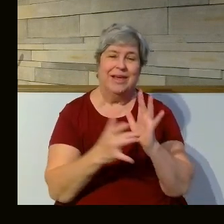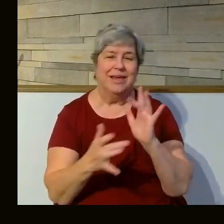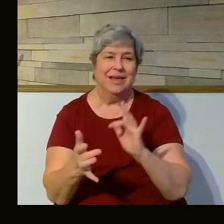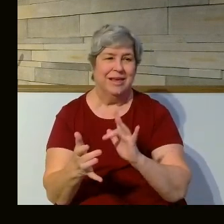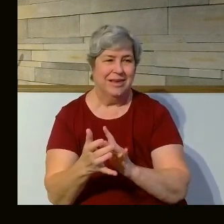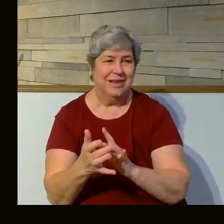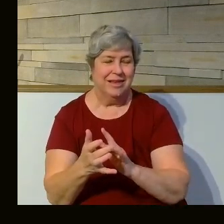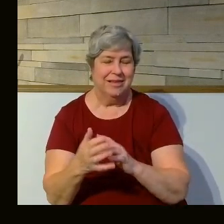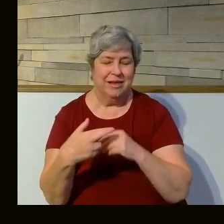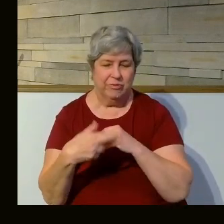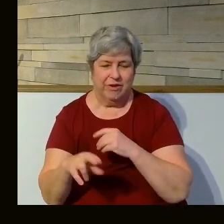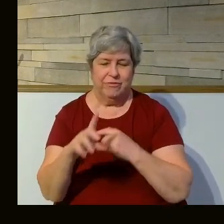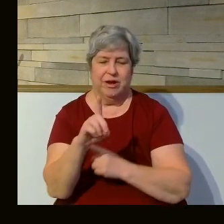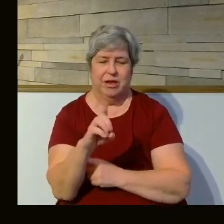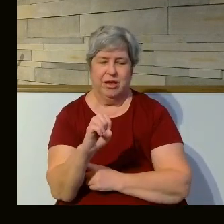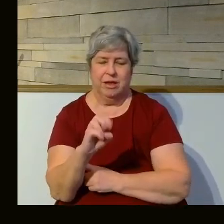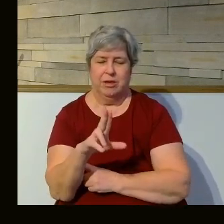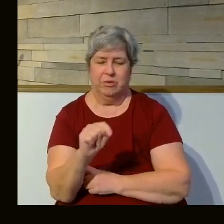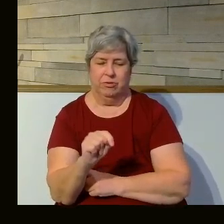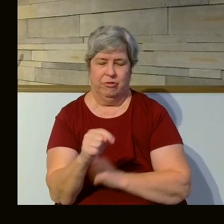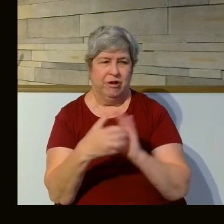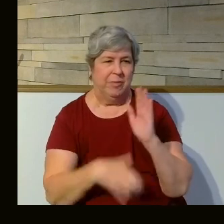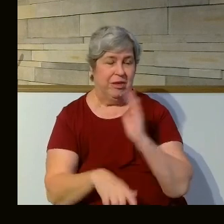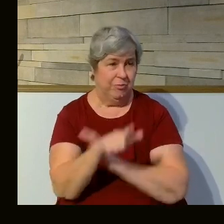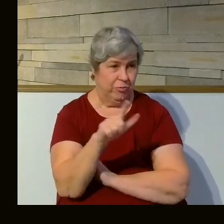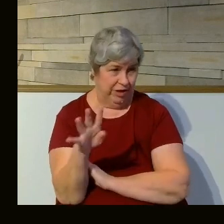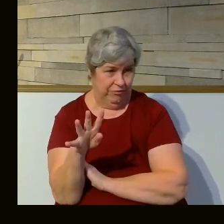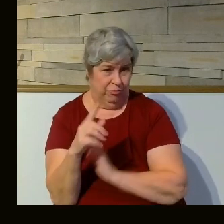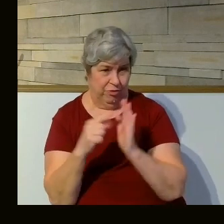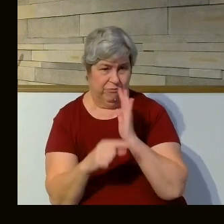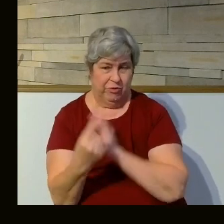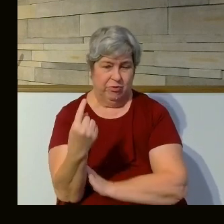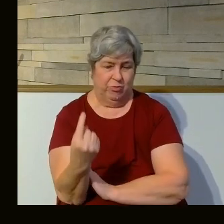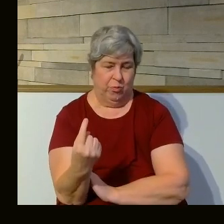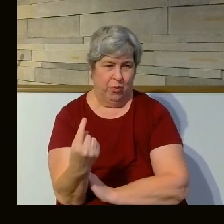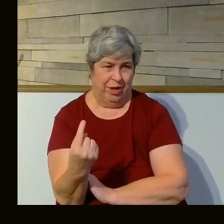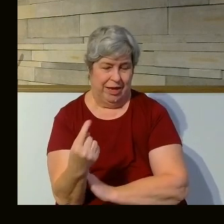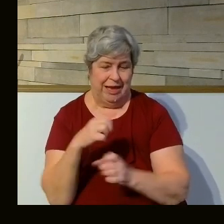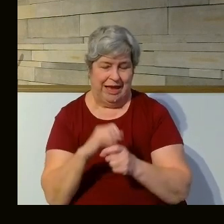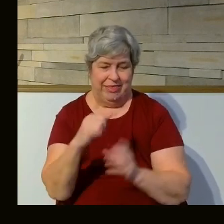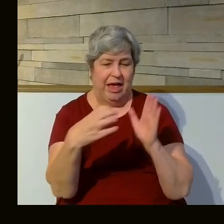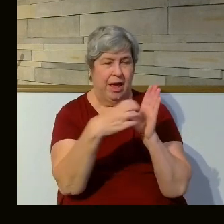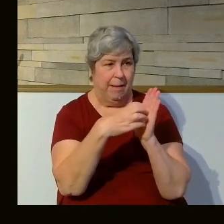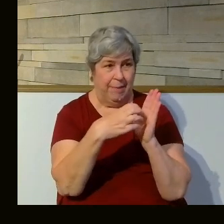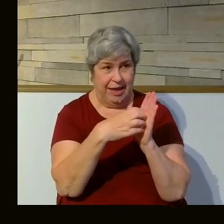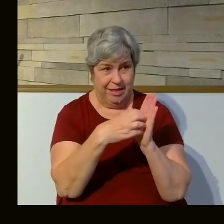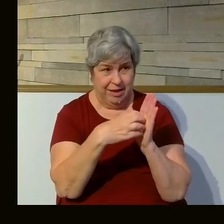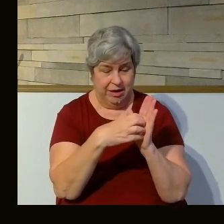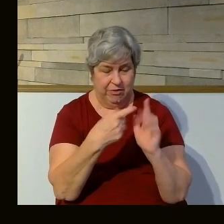is referencing to Deuteronomy chapter 24, verse 1. And in that passage right